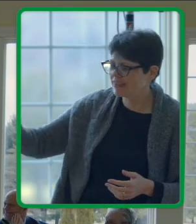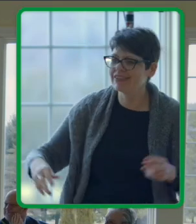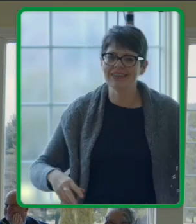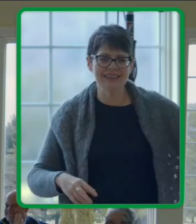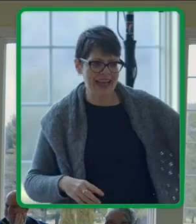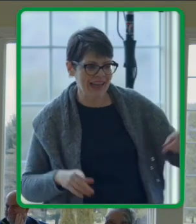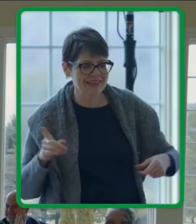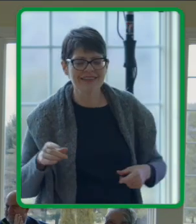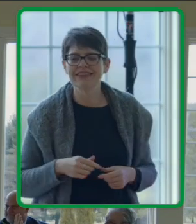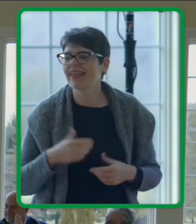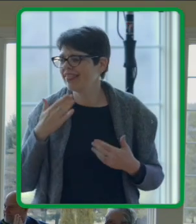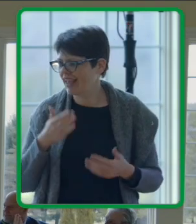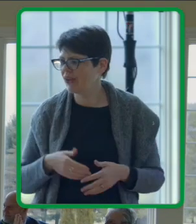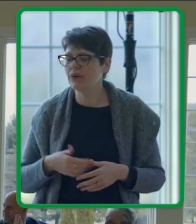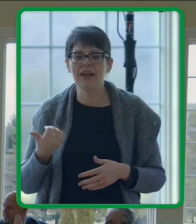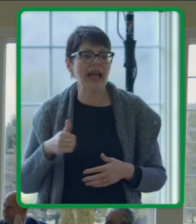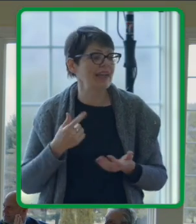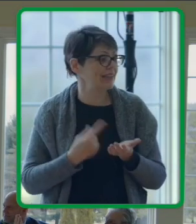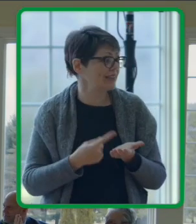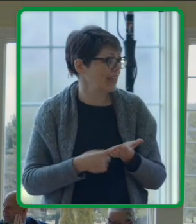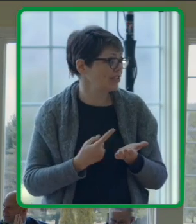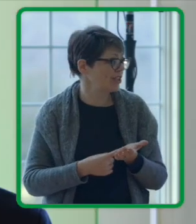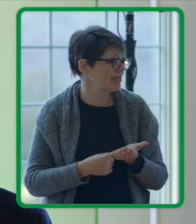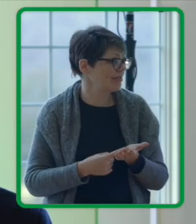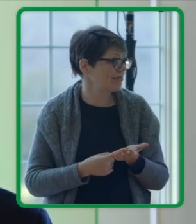Second. Thank you. Any discussion?